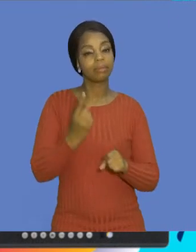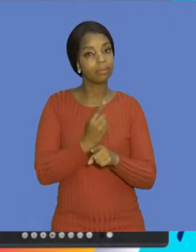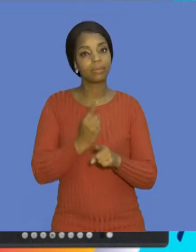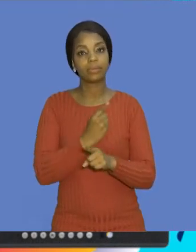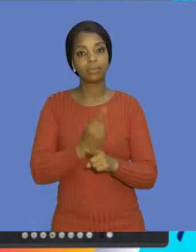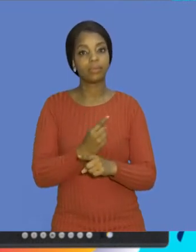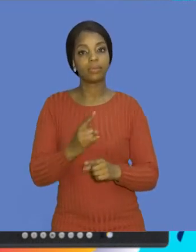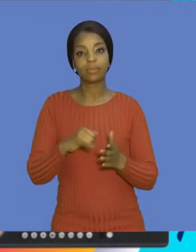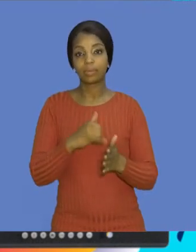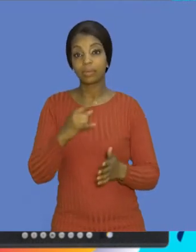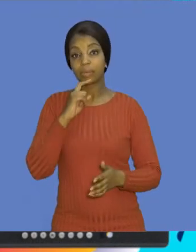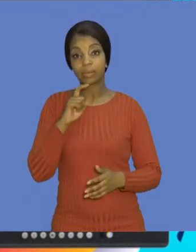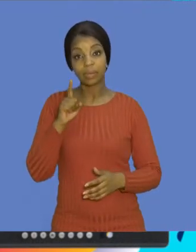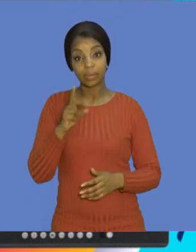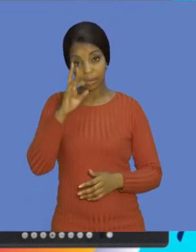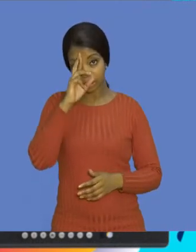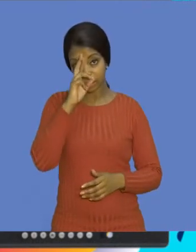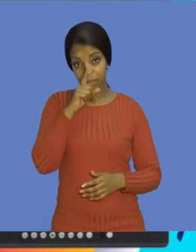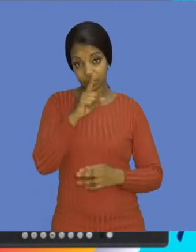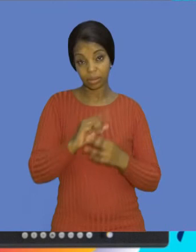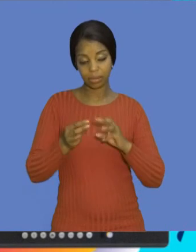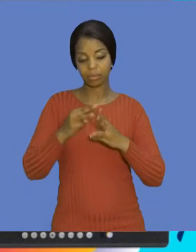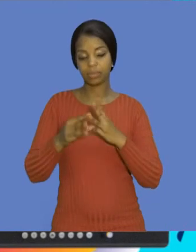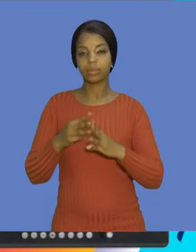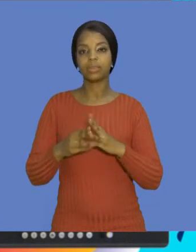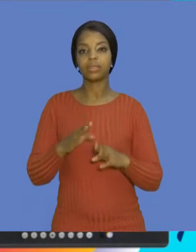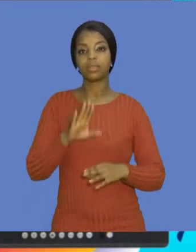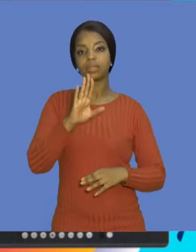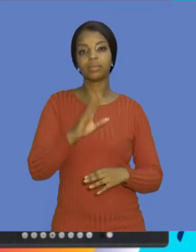your needs, and always just doing some maths. Remember, guys,